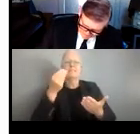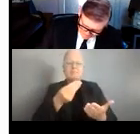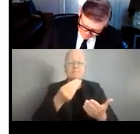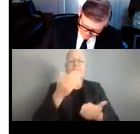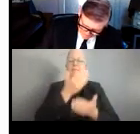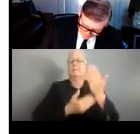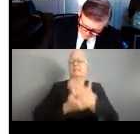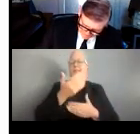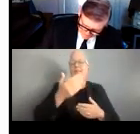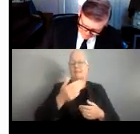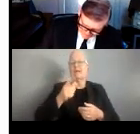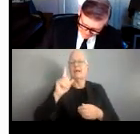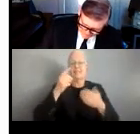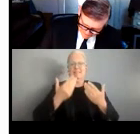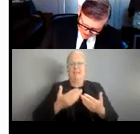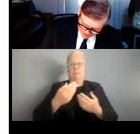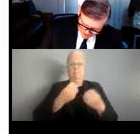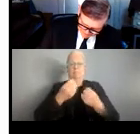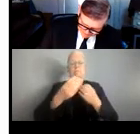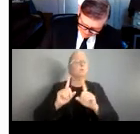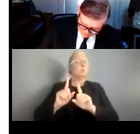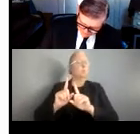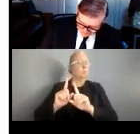a lot coming in now, so just bear with me a moment.